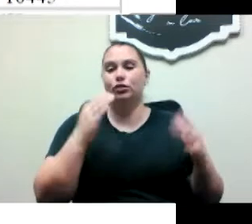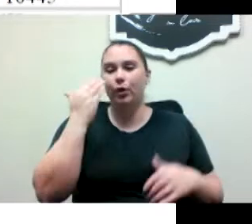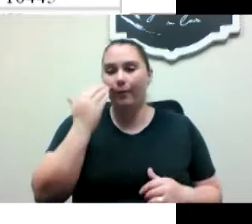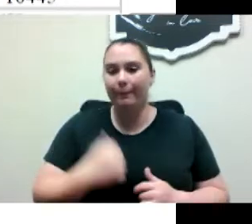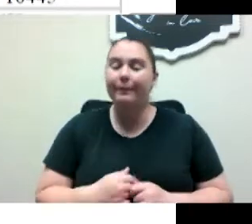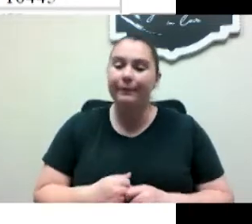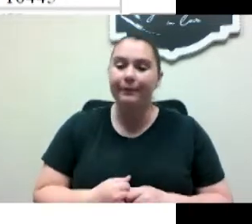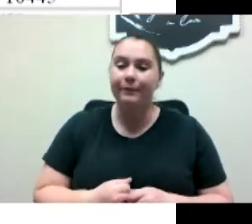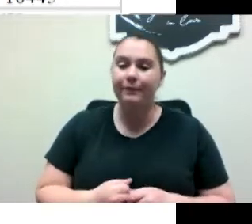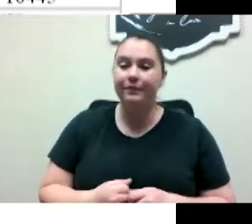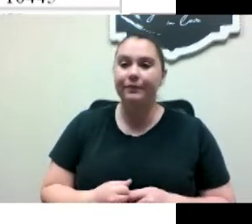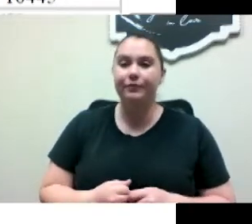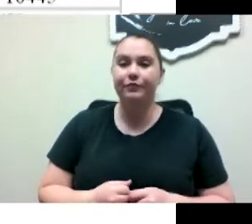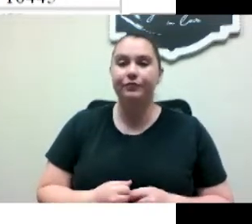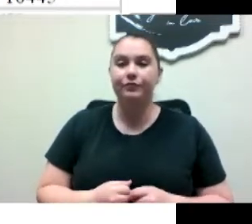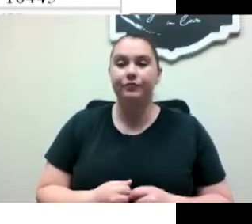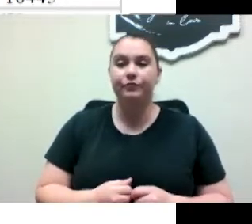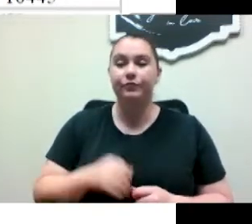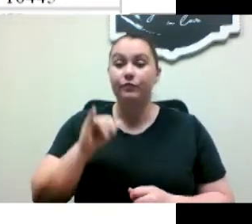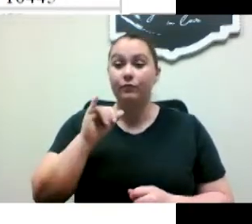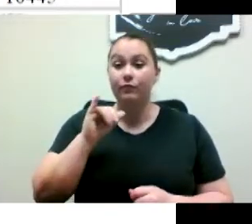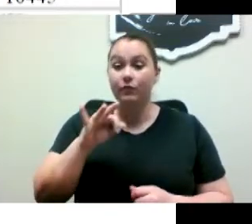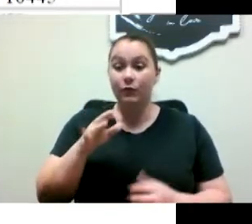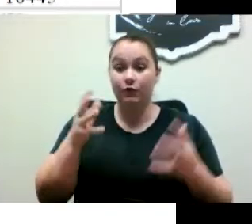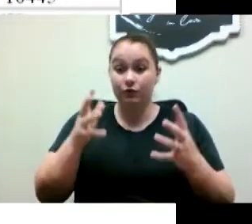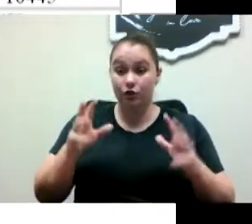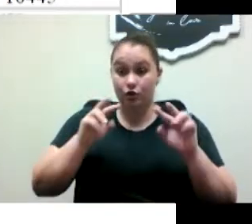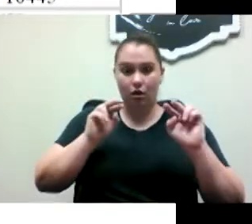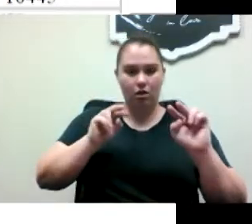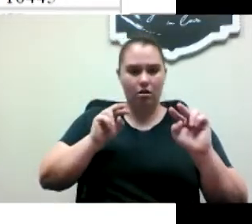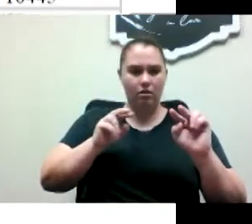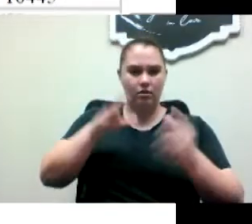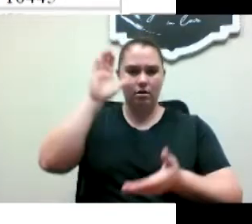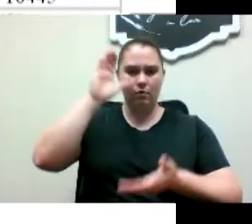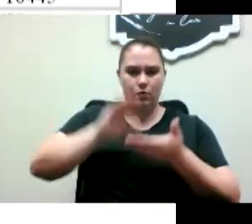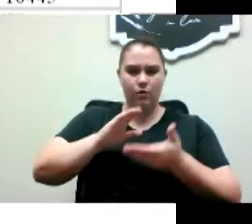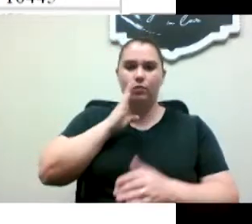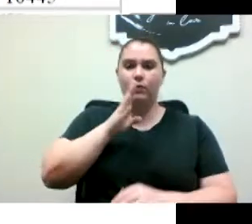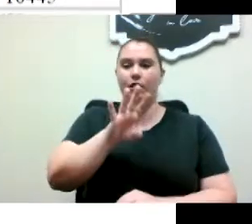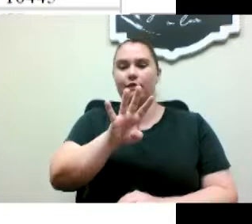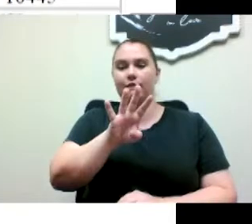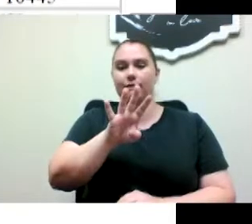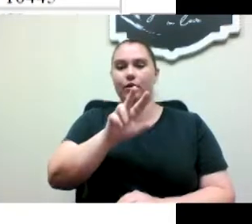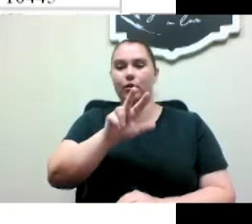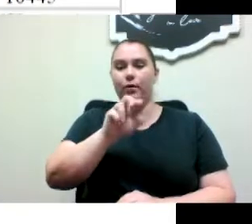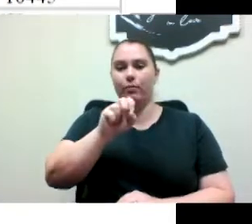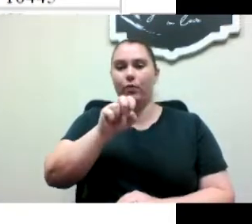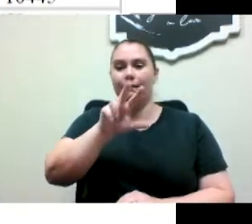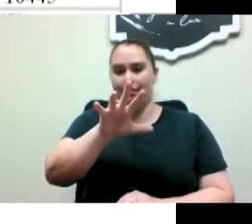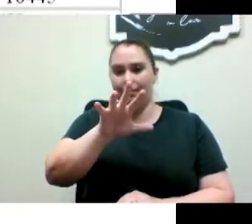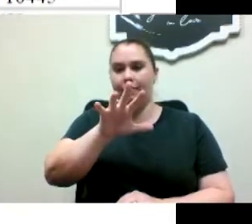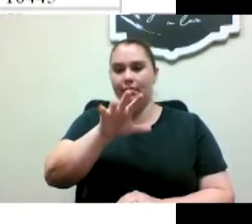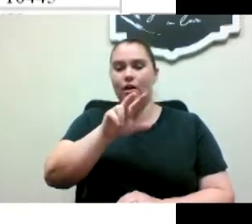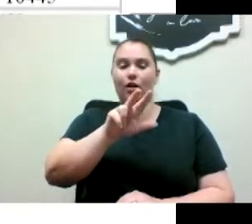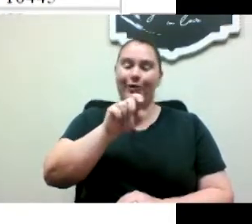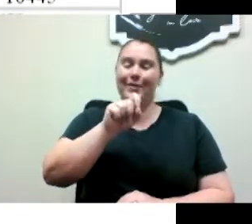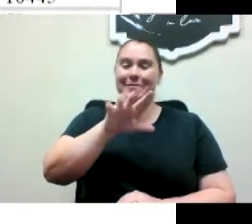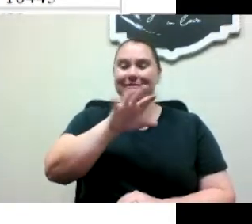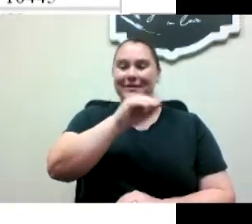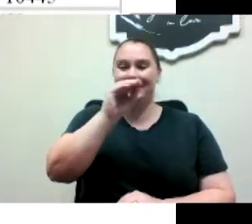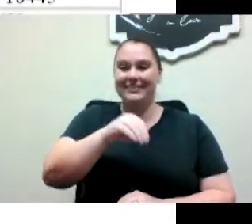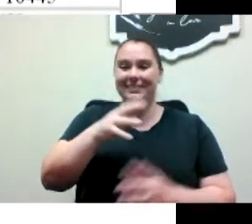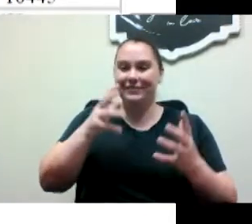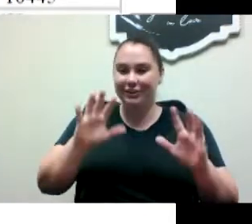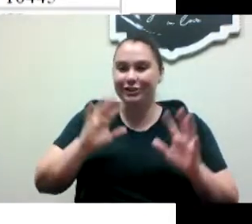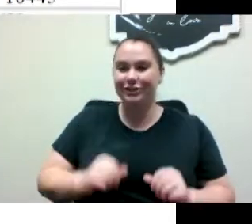If you follow that cleanup, we actually get the maximum deviation down to 3.5. That maximum deviation is the lowest